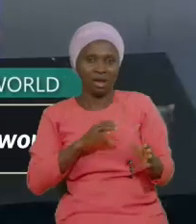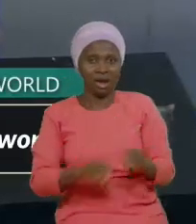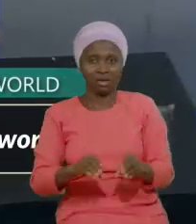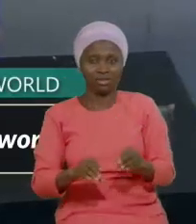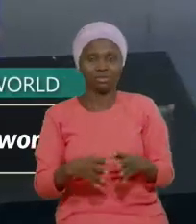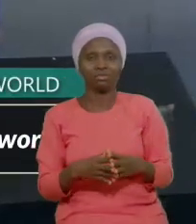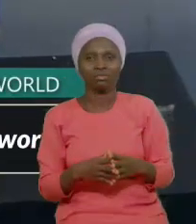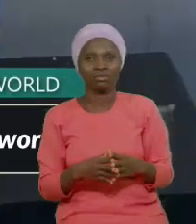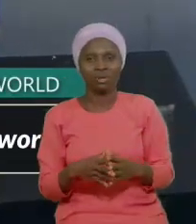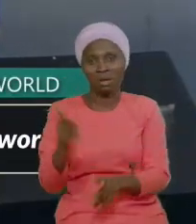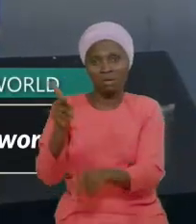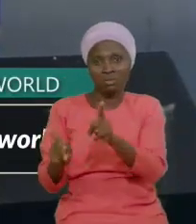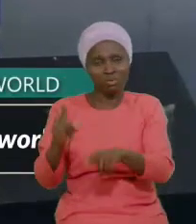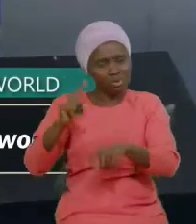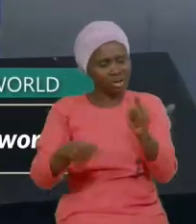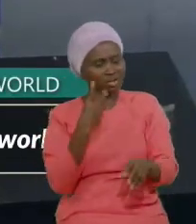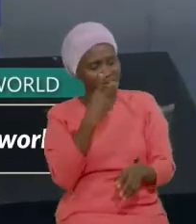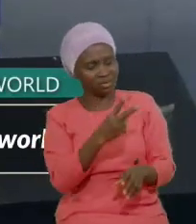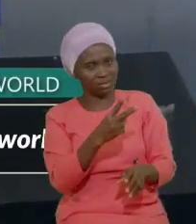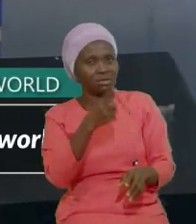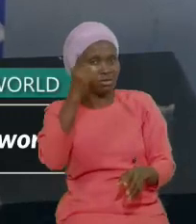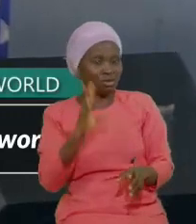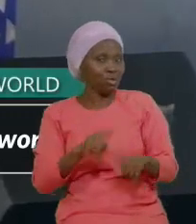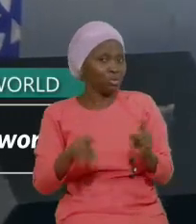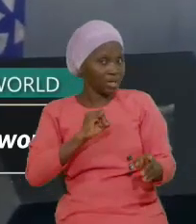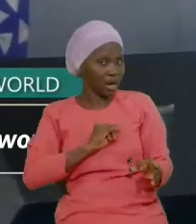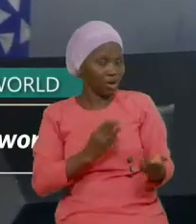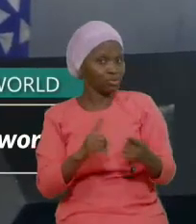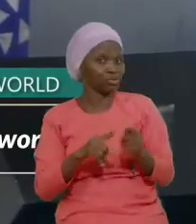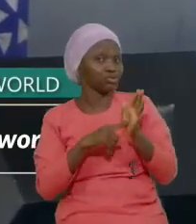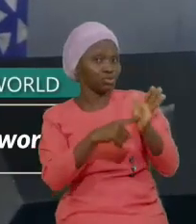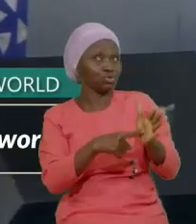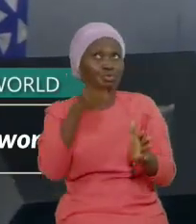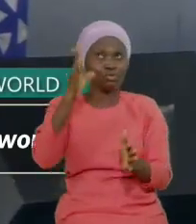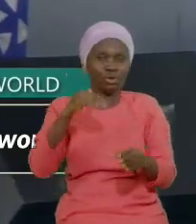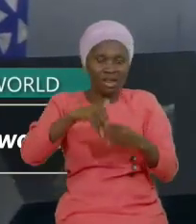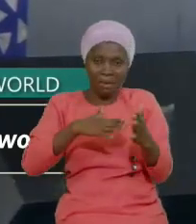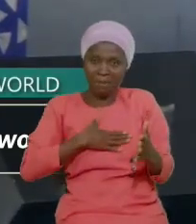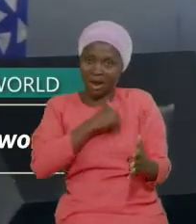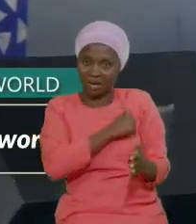People can't see God. I want to reflect God in my attitude.